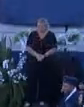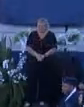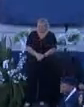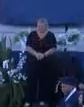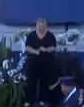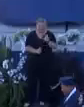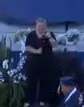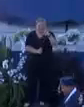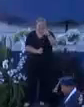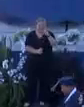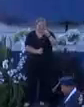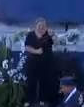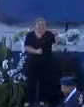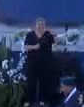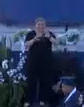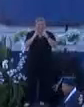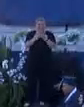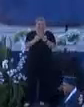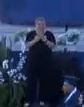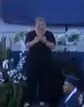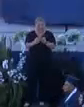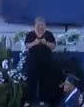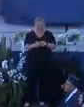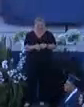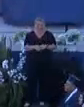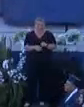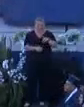Chess Club, peacock blue.